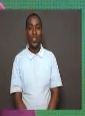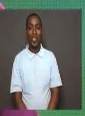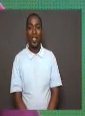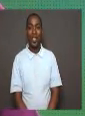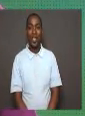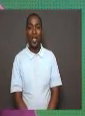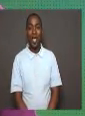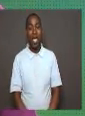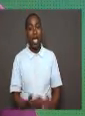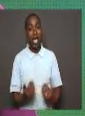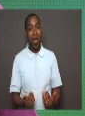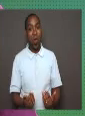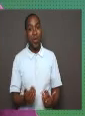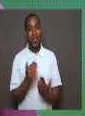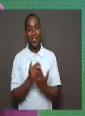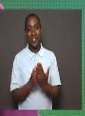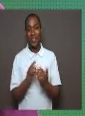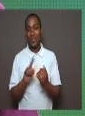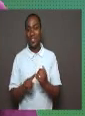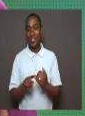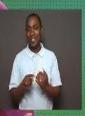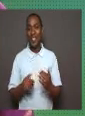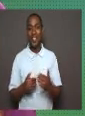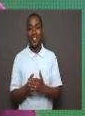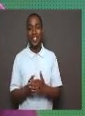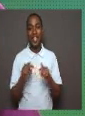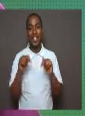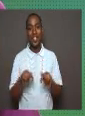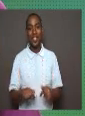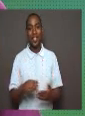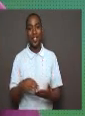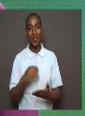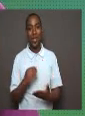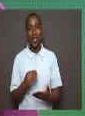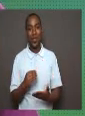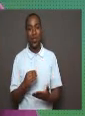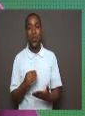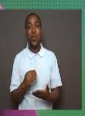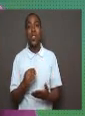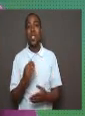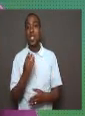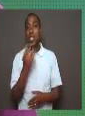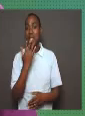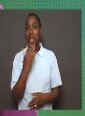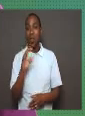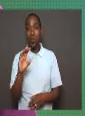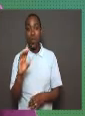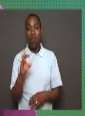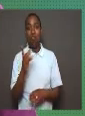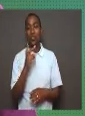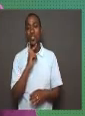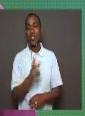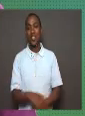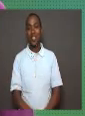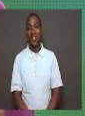We have come to the end of our lesson. Today, we studied the components of